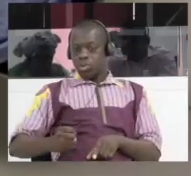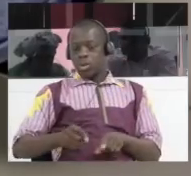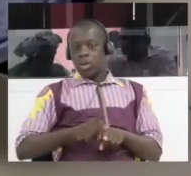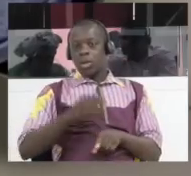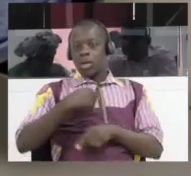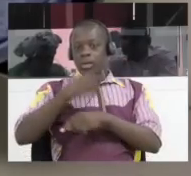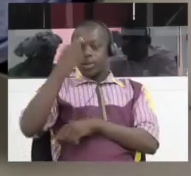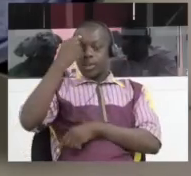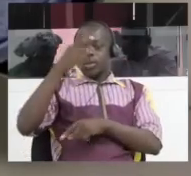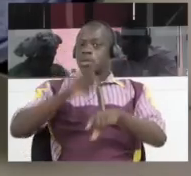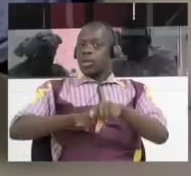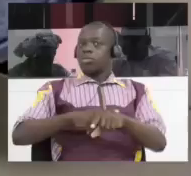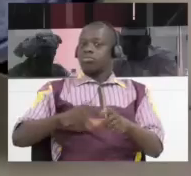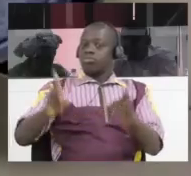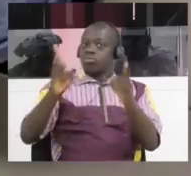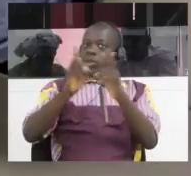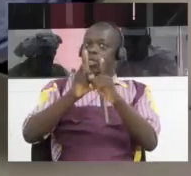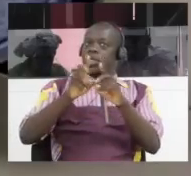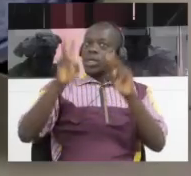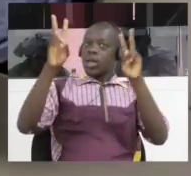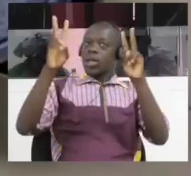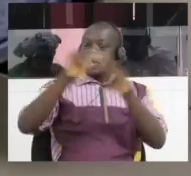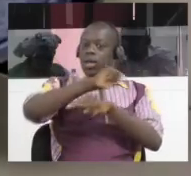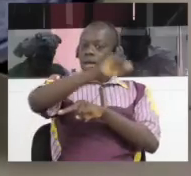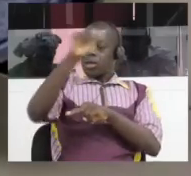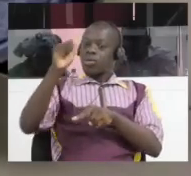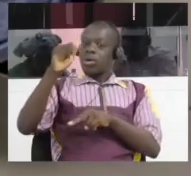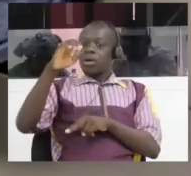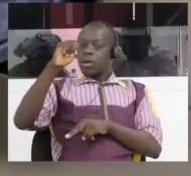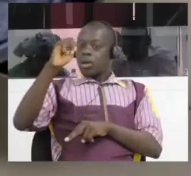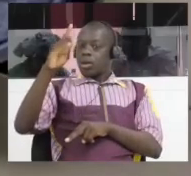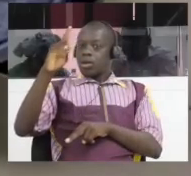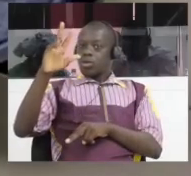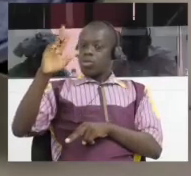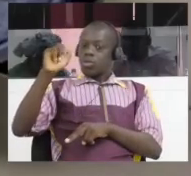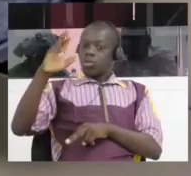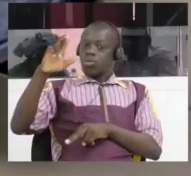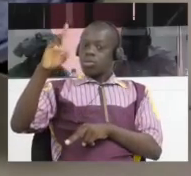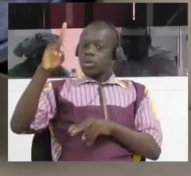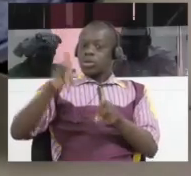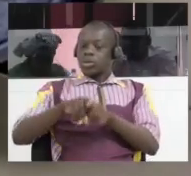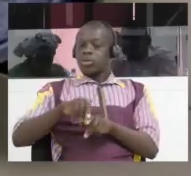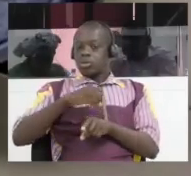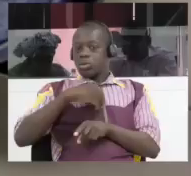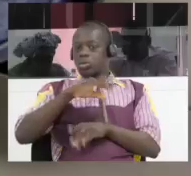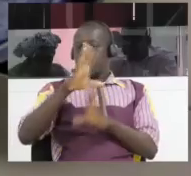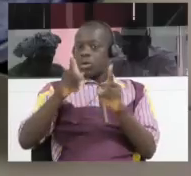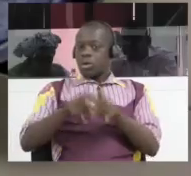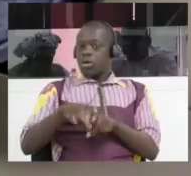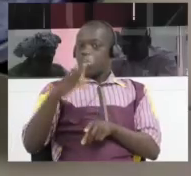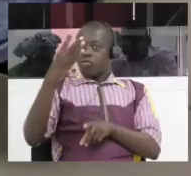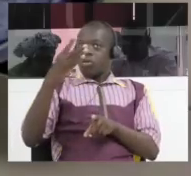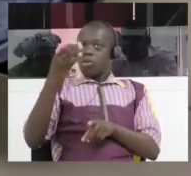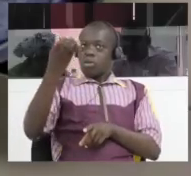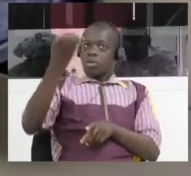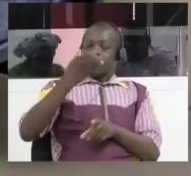I think when we met Yaya and Edward, they then came up and said, the four of them, him,